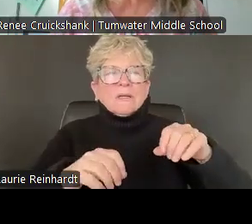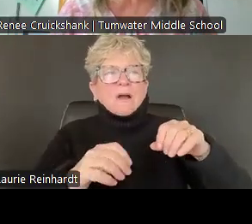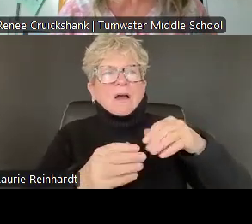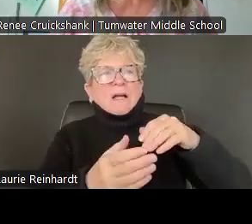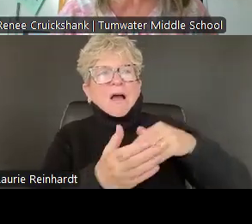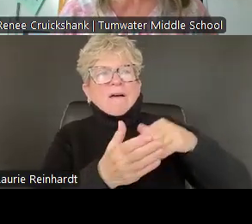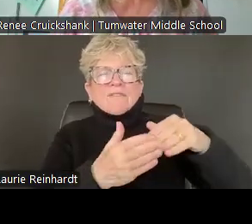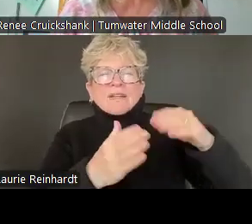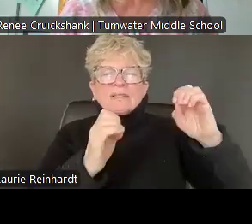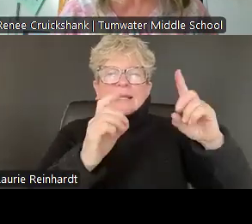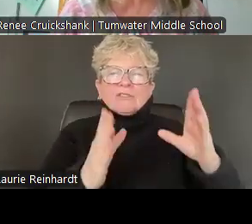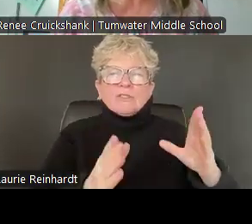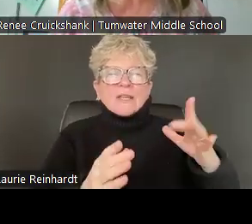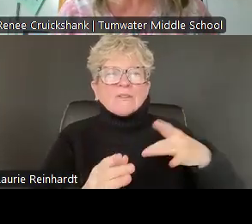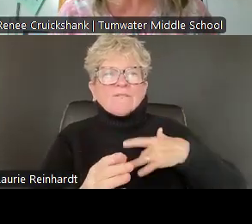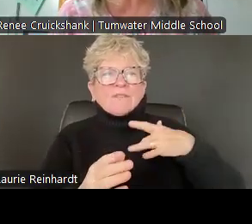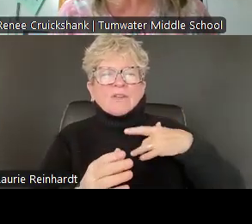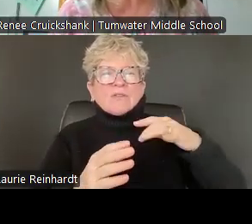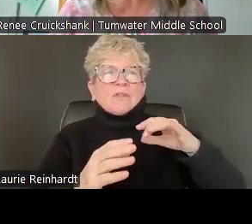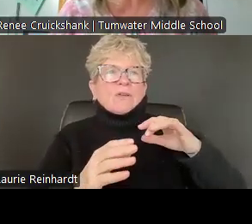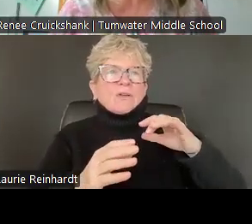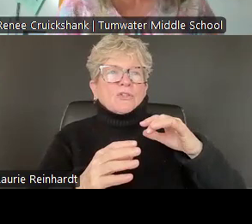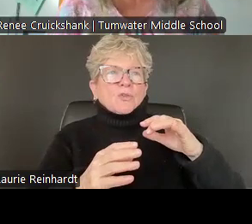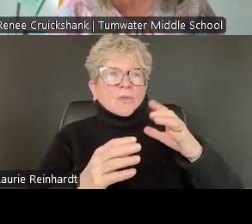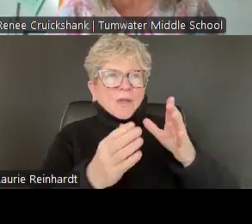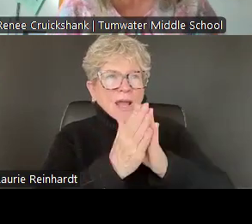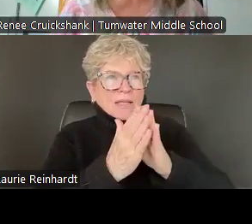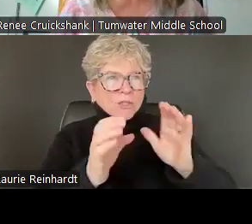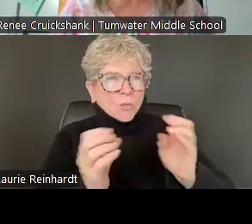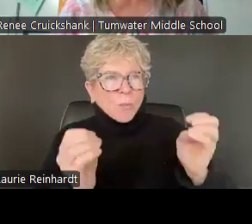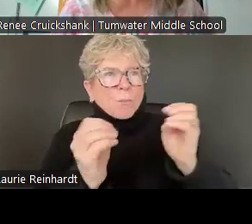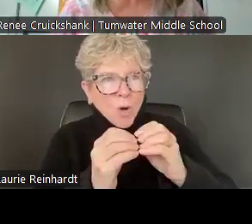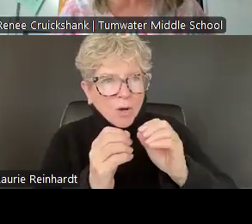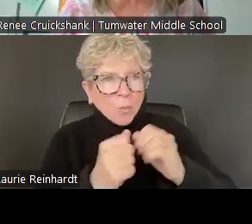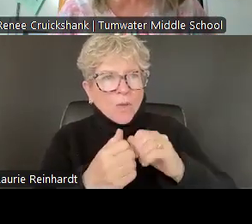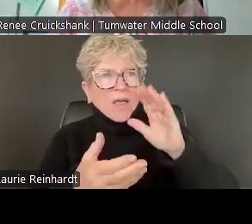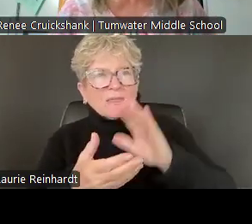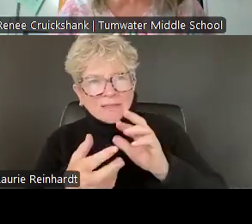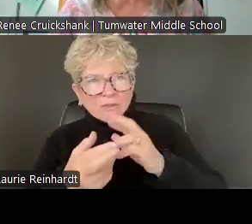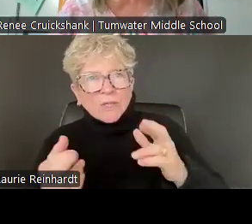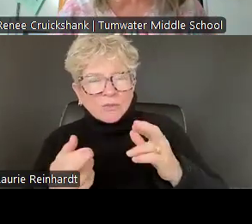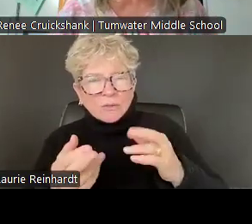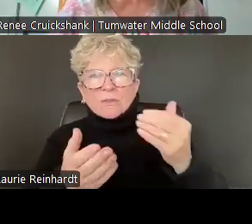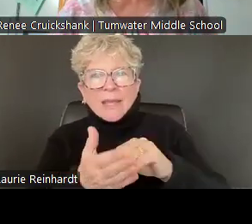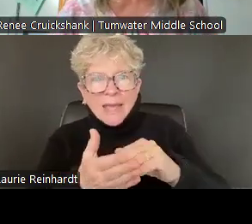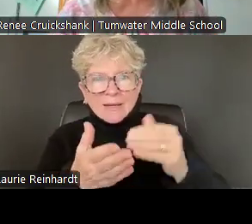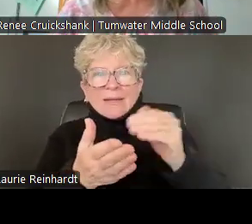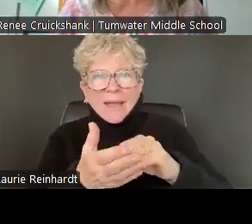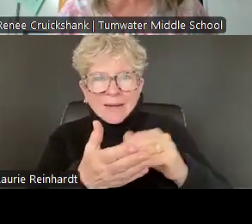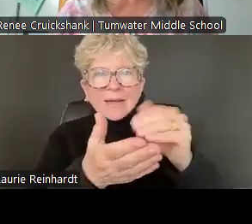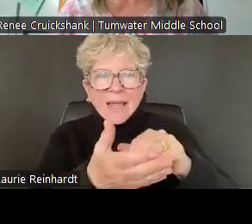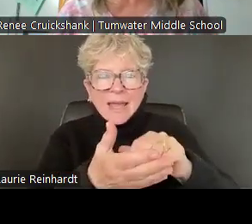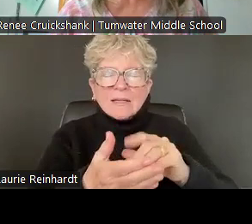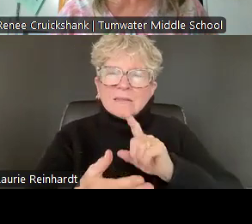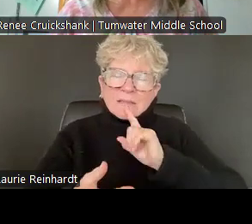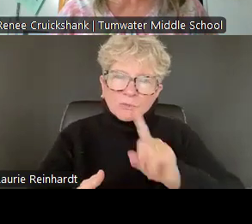they're being asked to do more with less all the time. And that's pretty true. But there's actions we can do